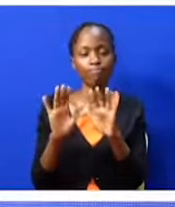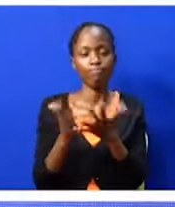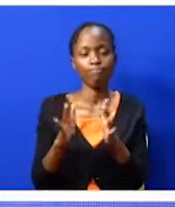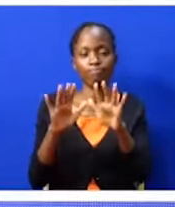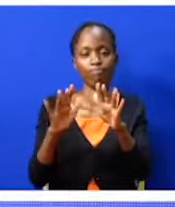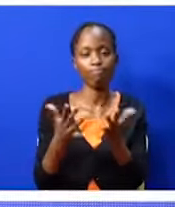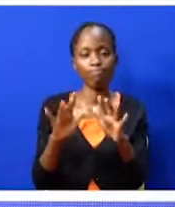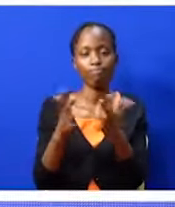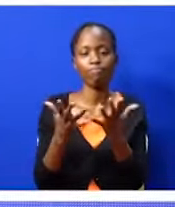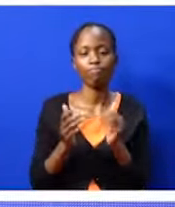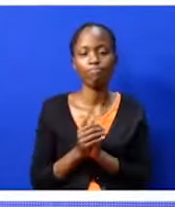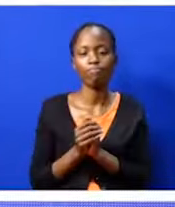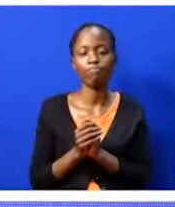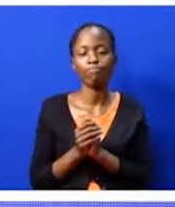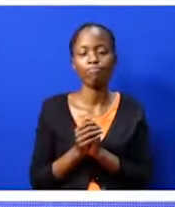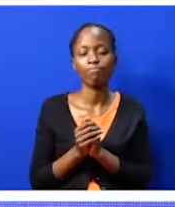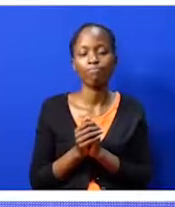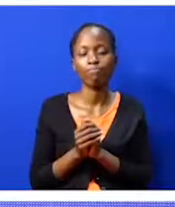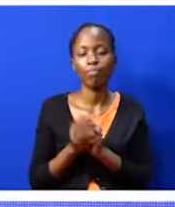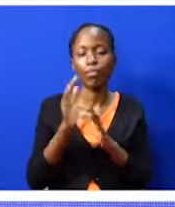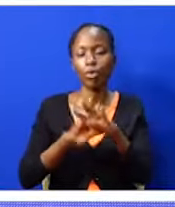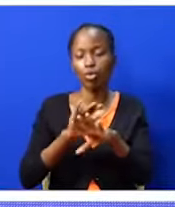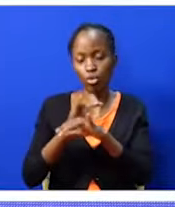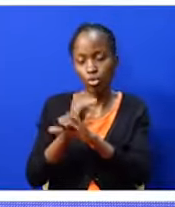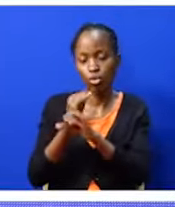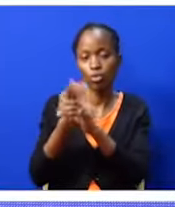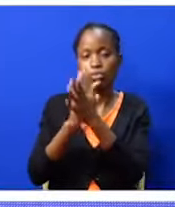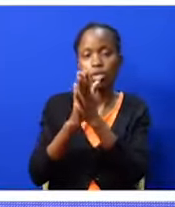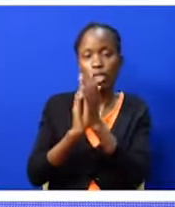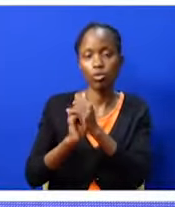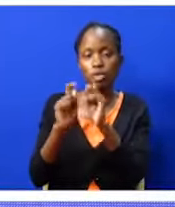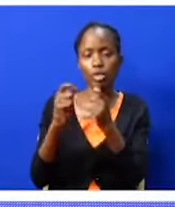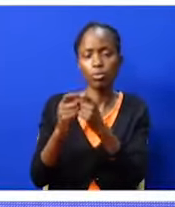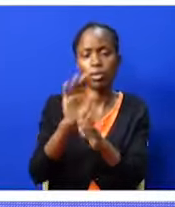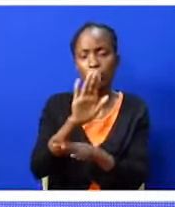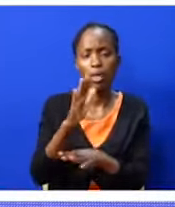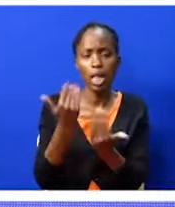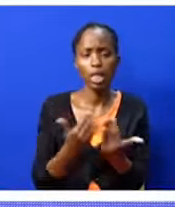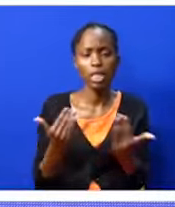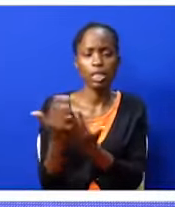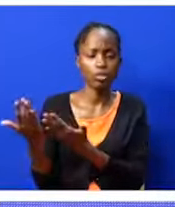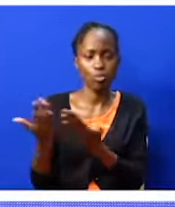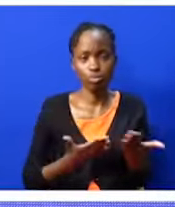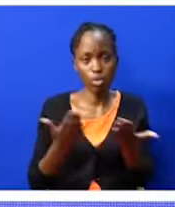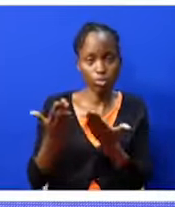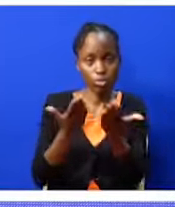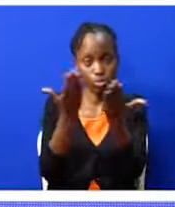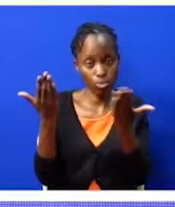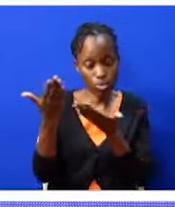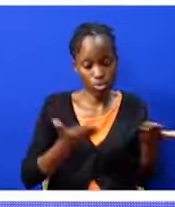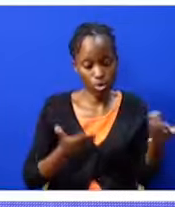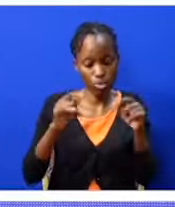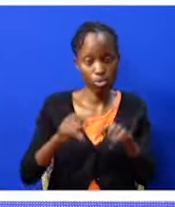Again. Well done, praise and worship team. Children, you are so welcome to today's